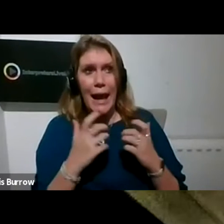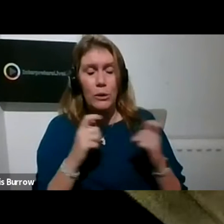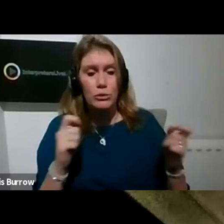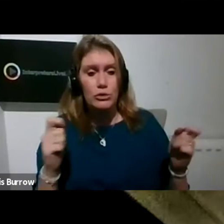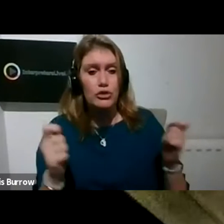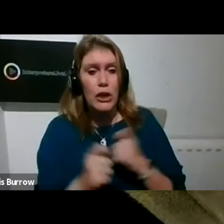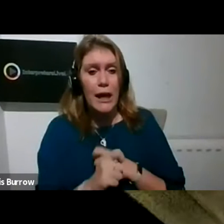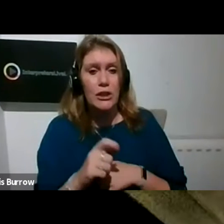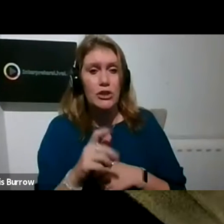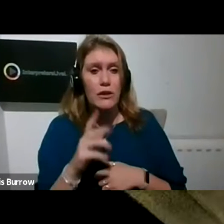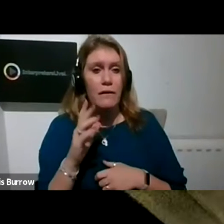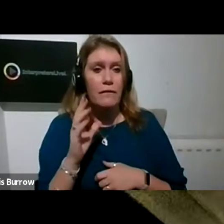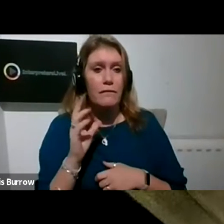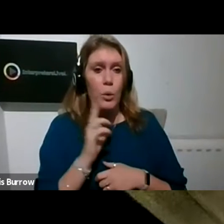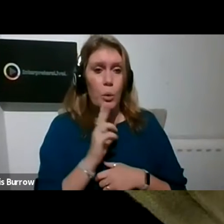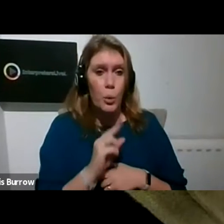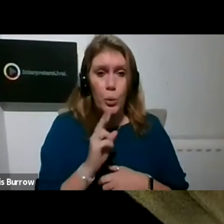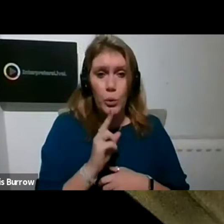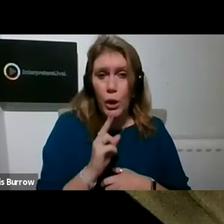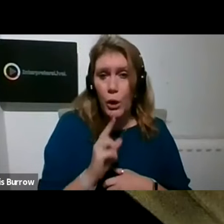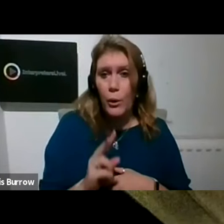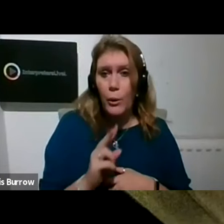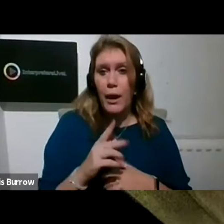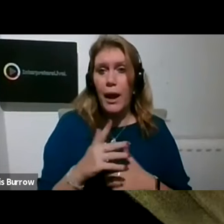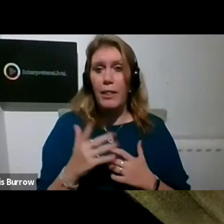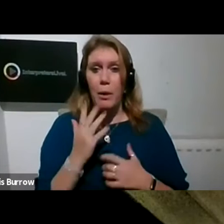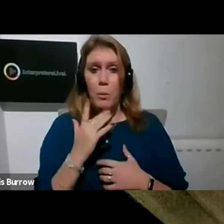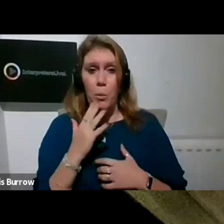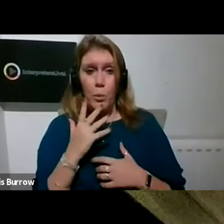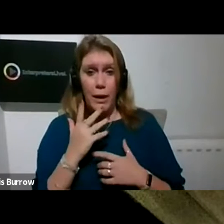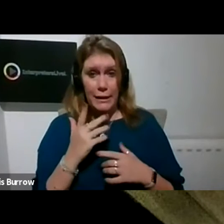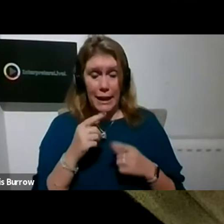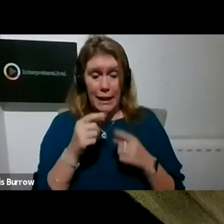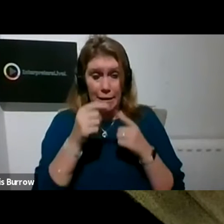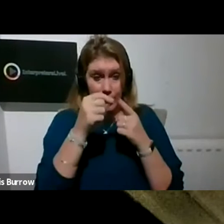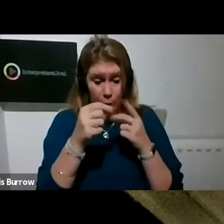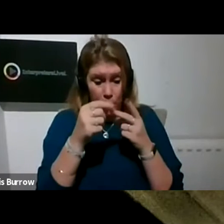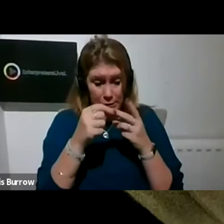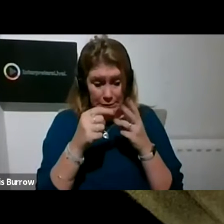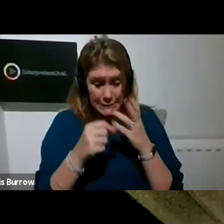then when it got to kind of the nuts and bolts and practicalities, we